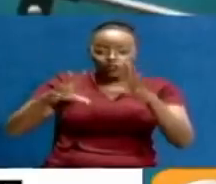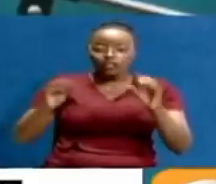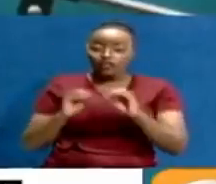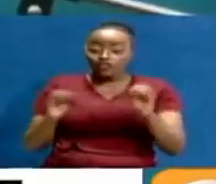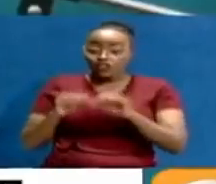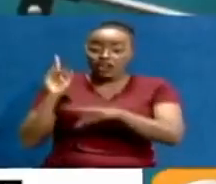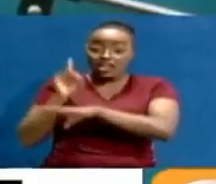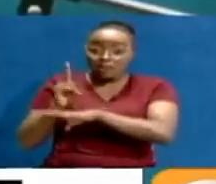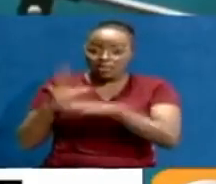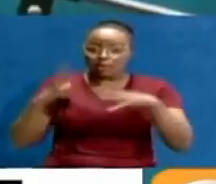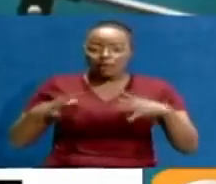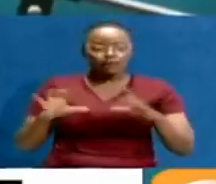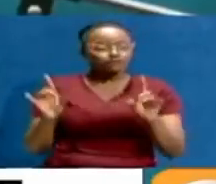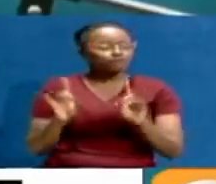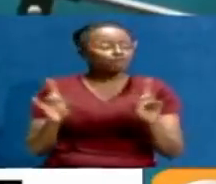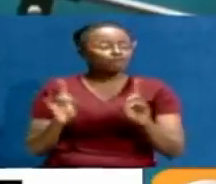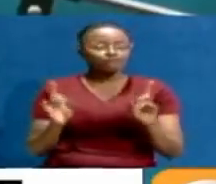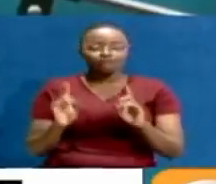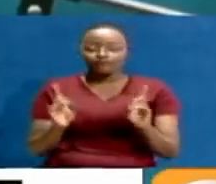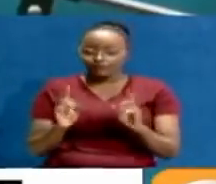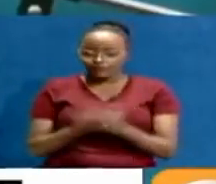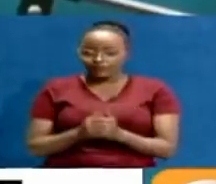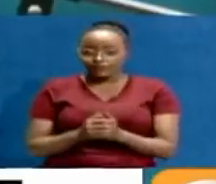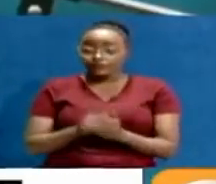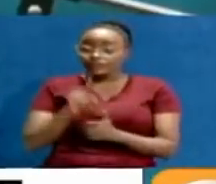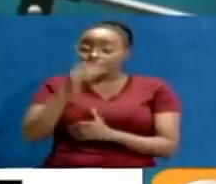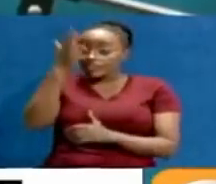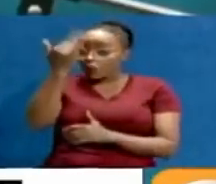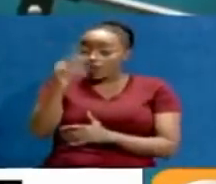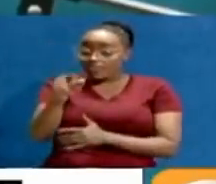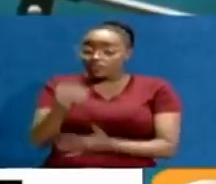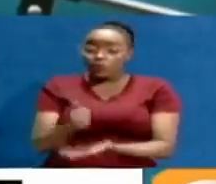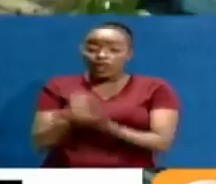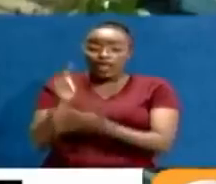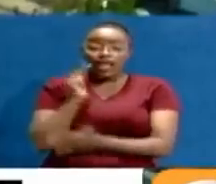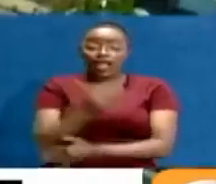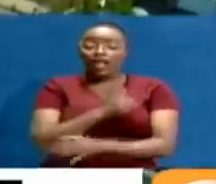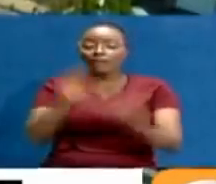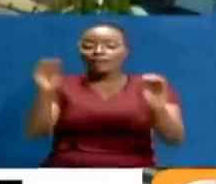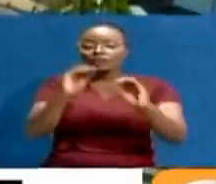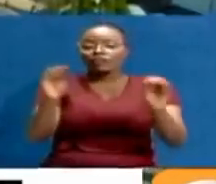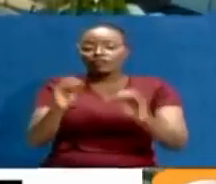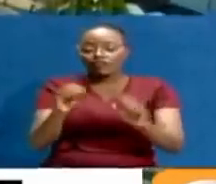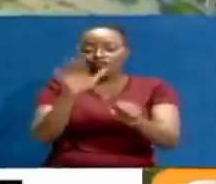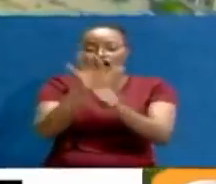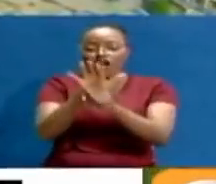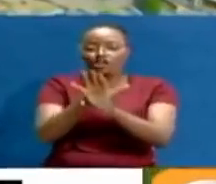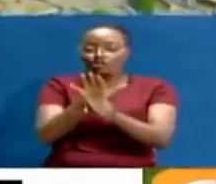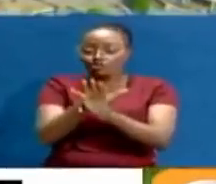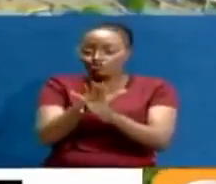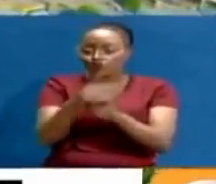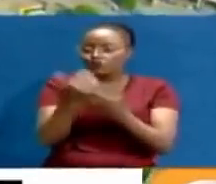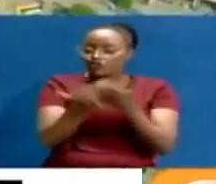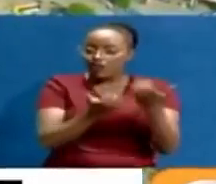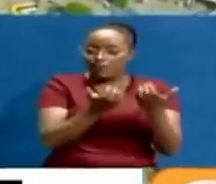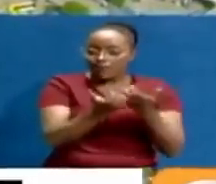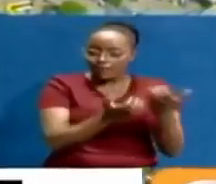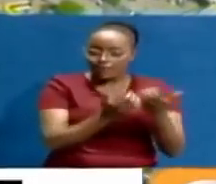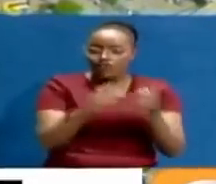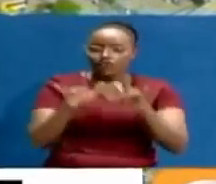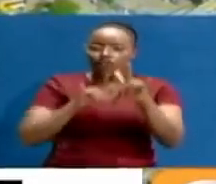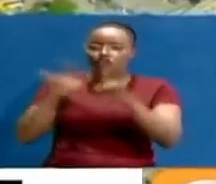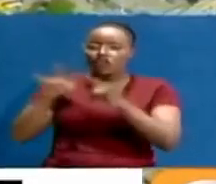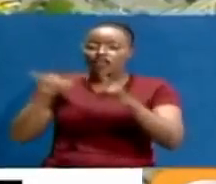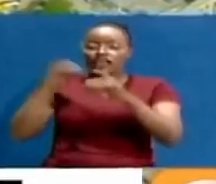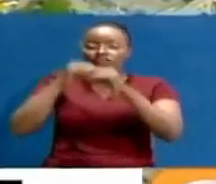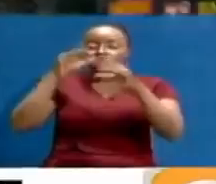Hapana. Kwa sababu hata hizo hazitatufikisha mbali. With hundreds of multi-million shillings foreign investments in the